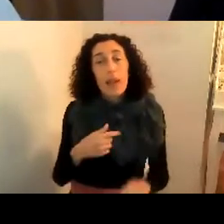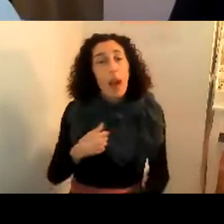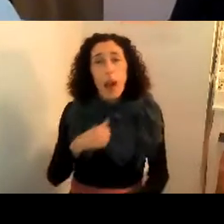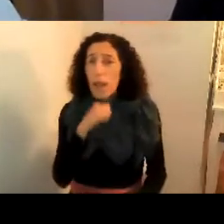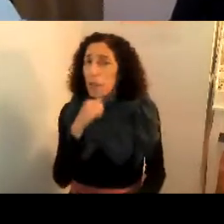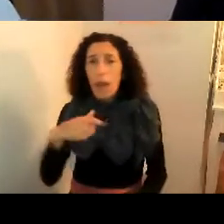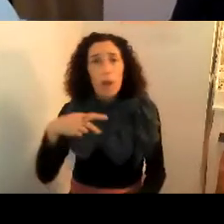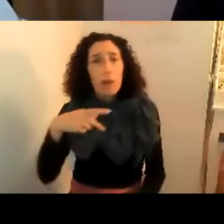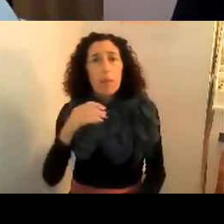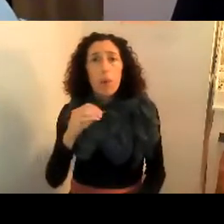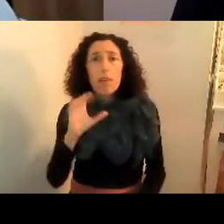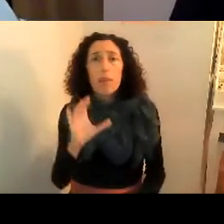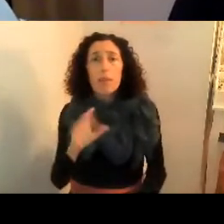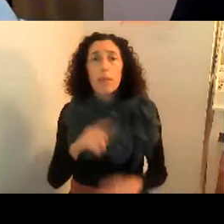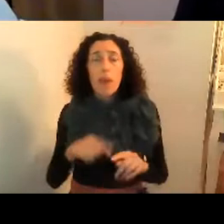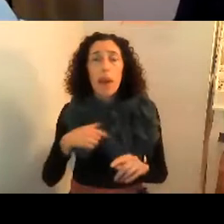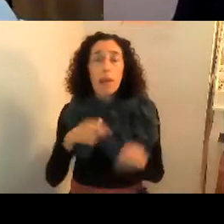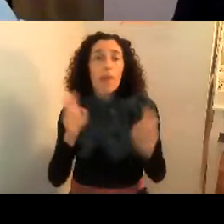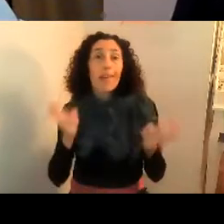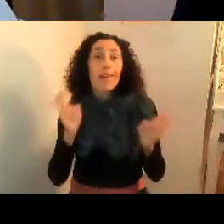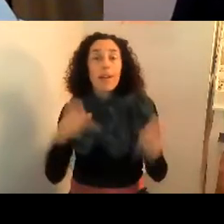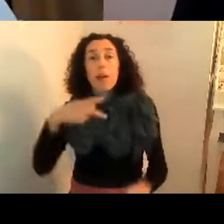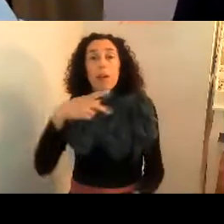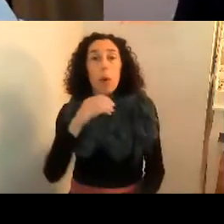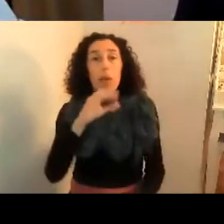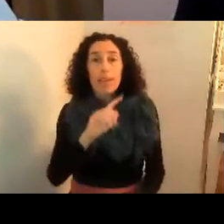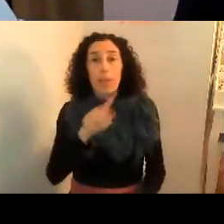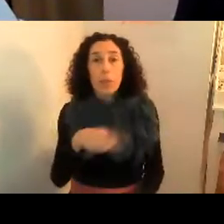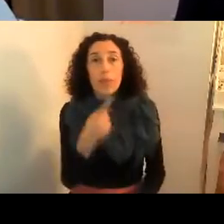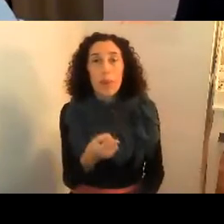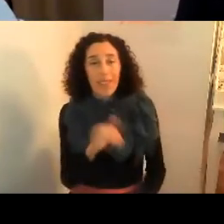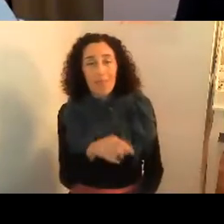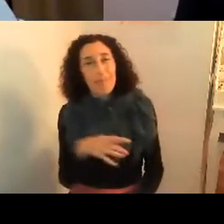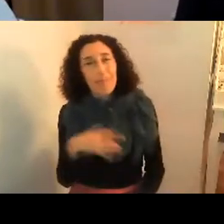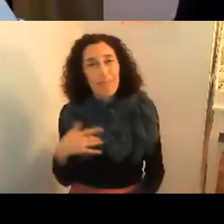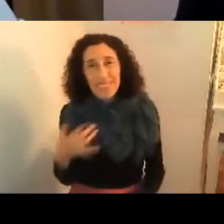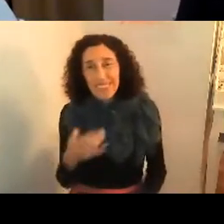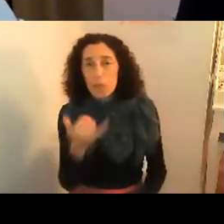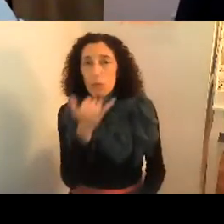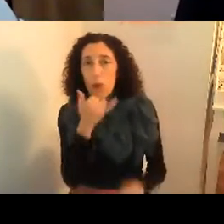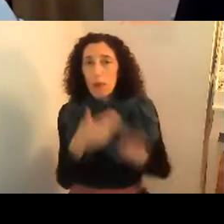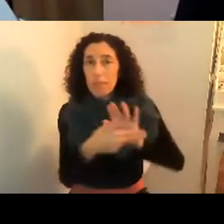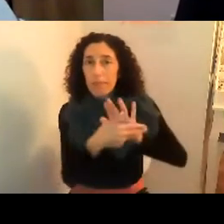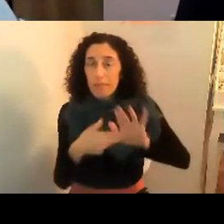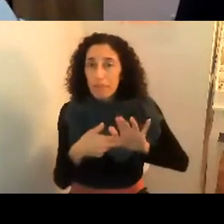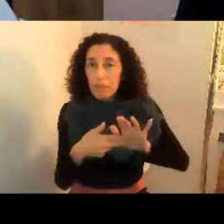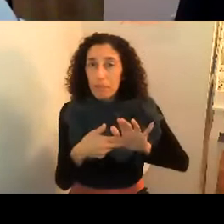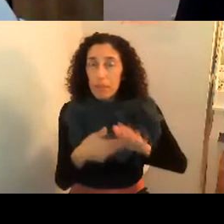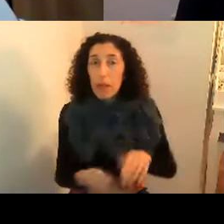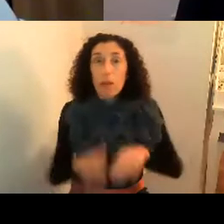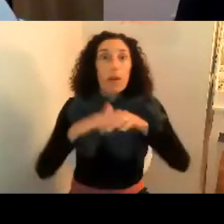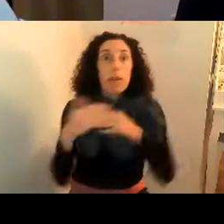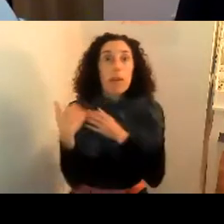only person of color, quote unquote. And that was very problematic. So I feel that I carry a lot of